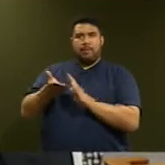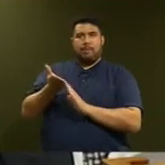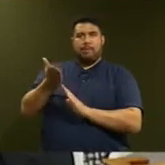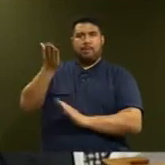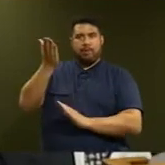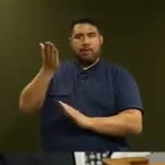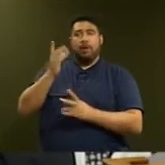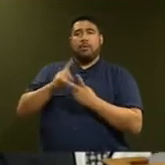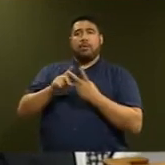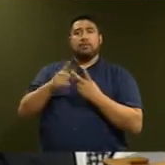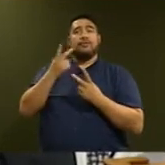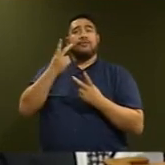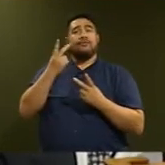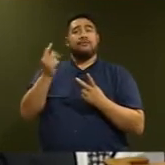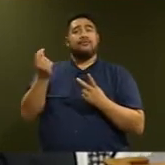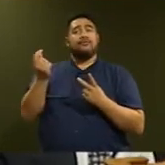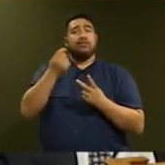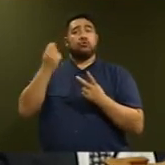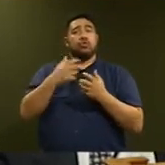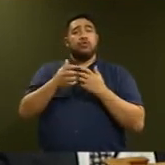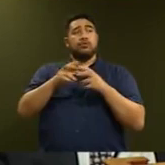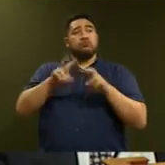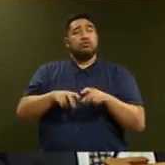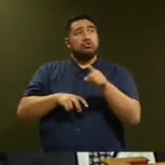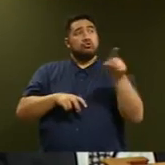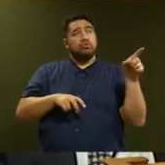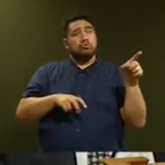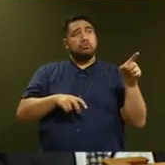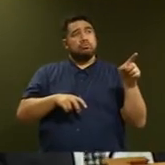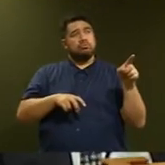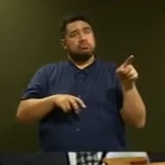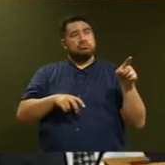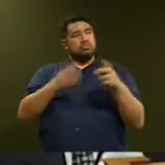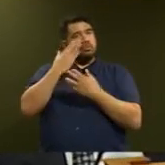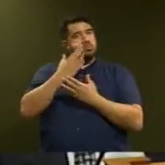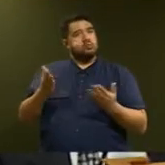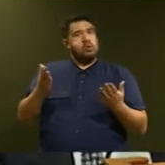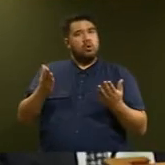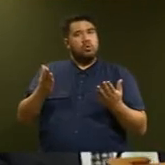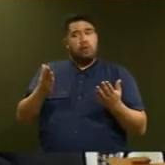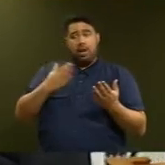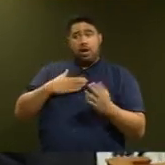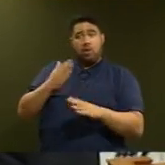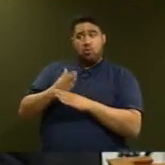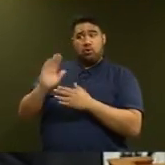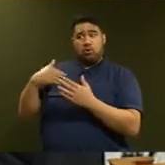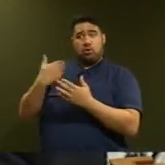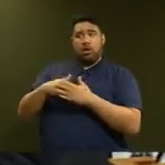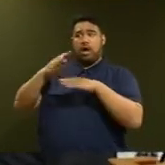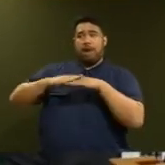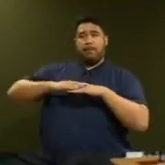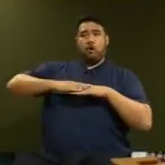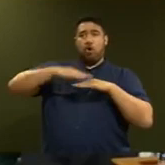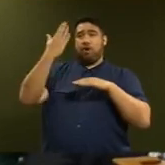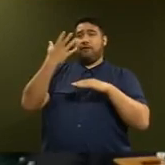out of Victoria University study in the confidence in government for the first time. We're above 50%. In fact, we're above